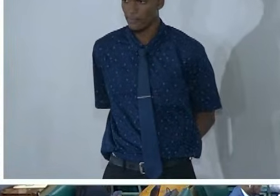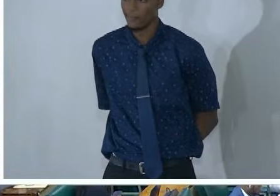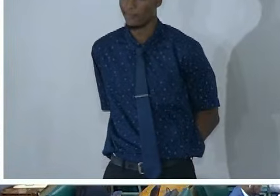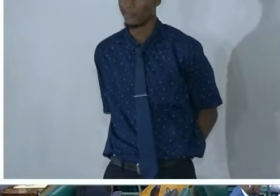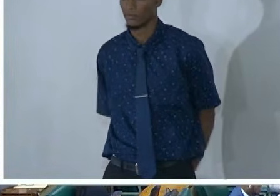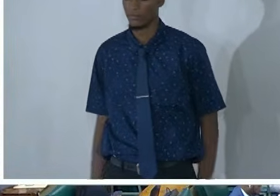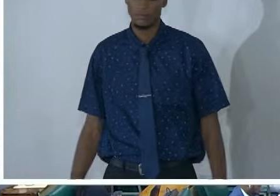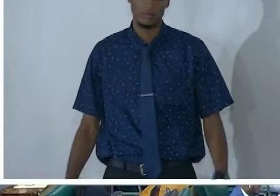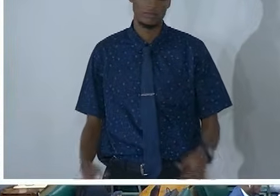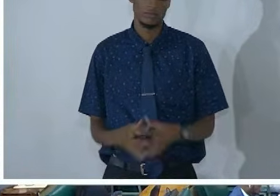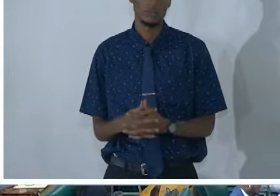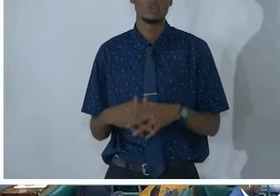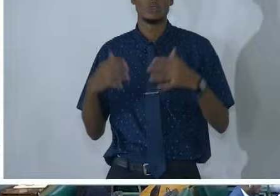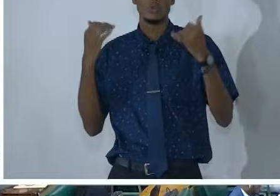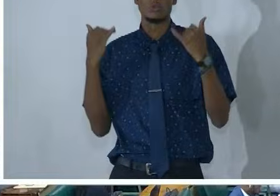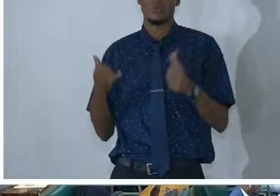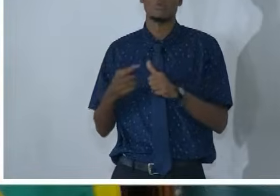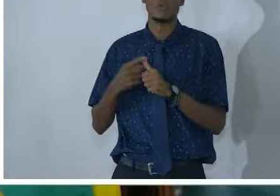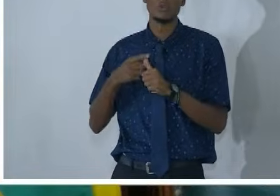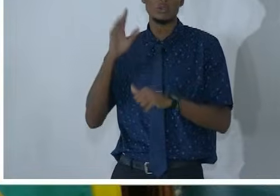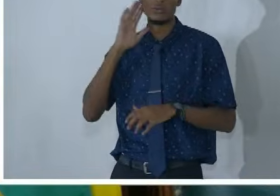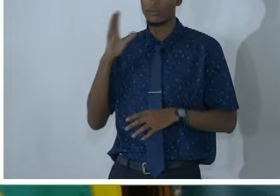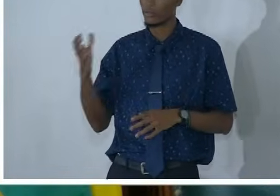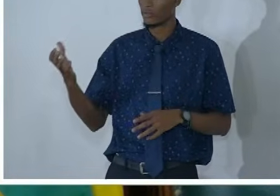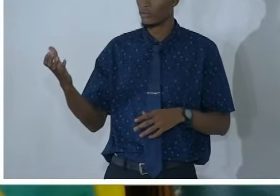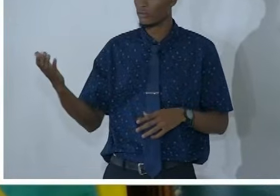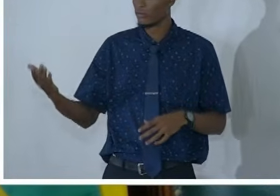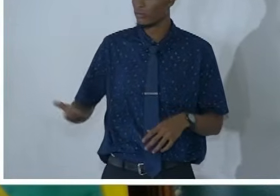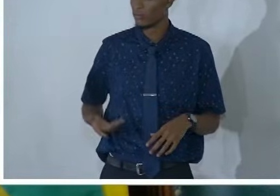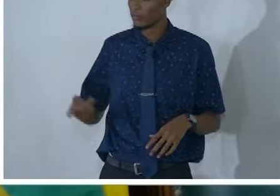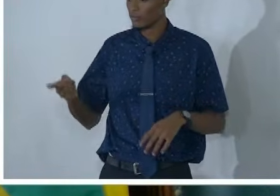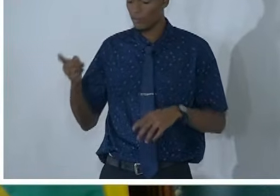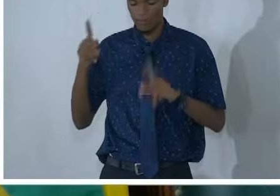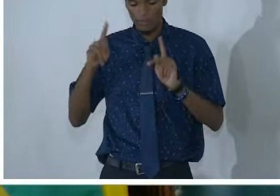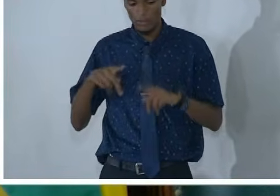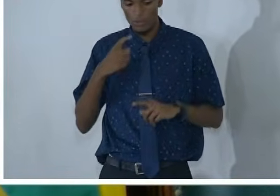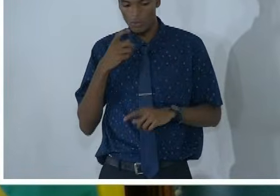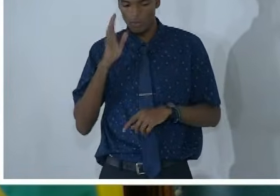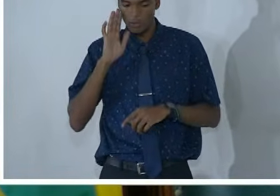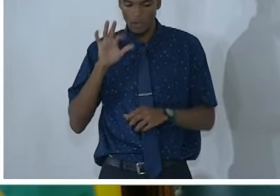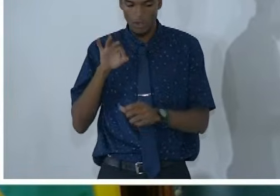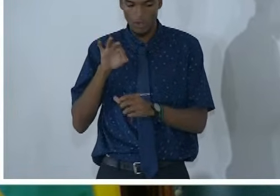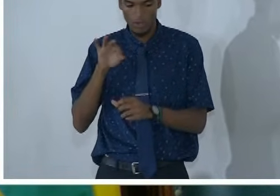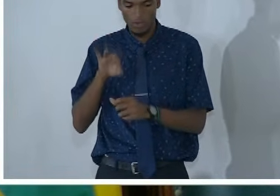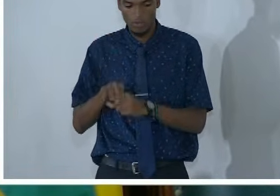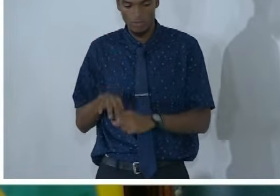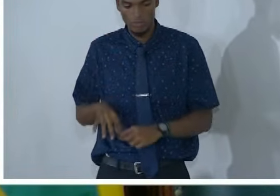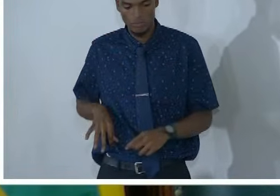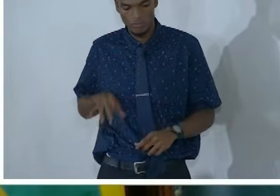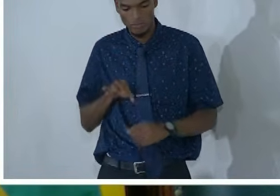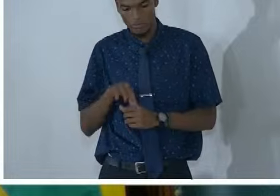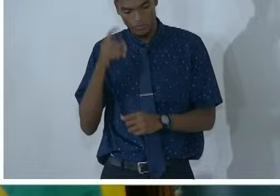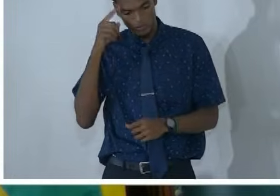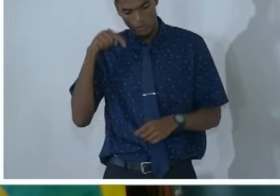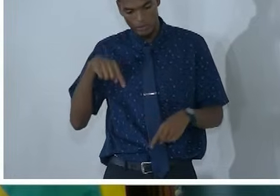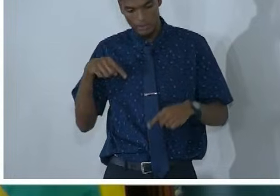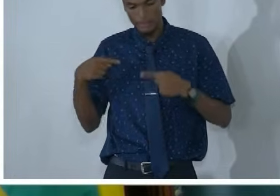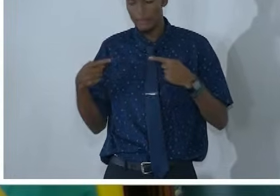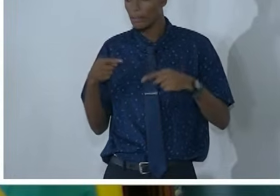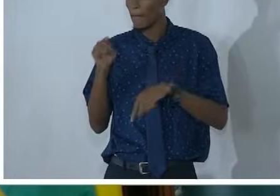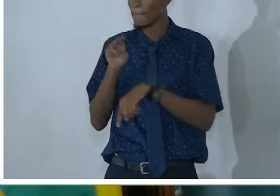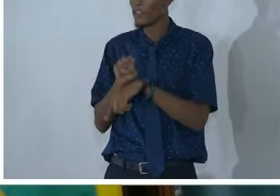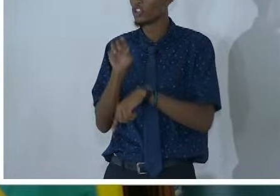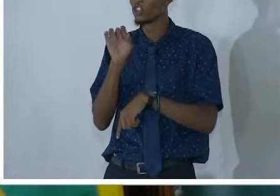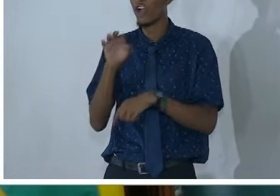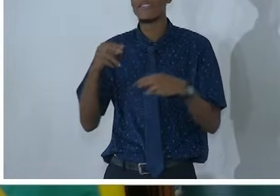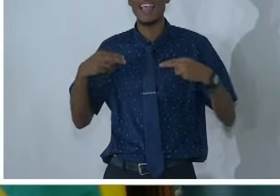We will first take, rising to his feet to make contribution to this debate, the Minister of Health and